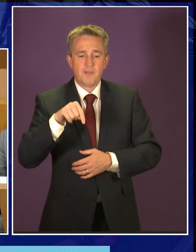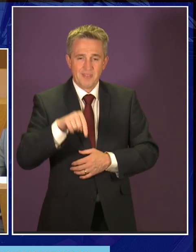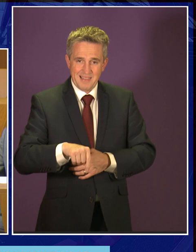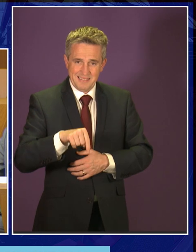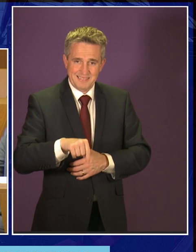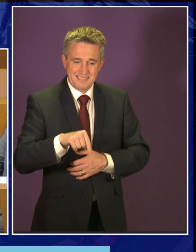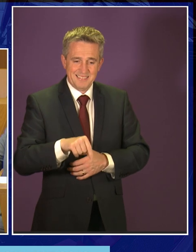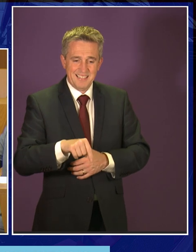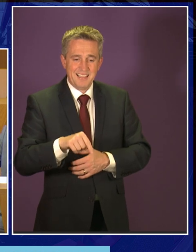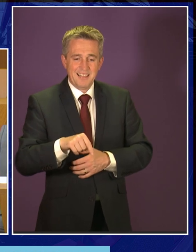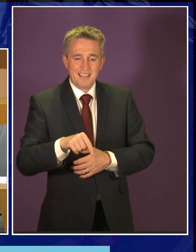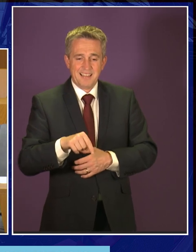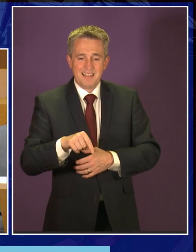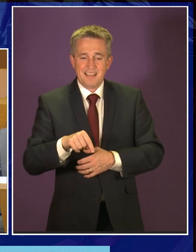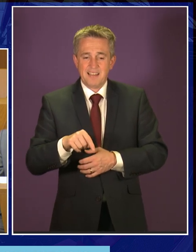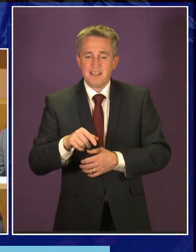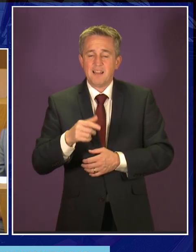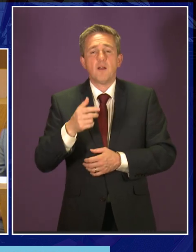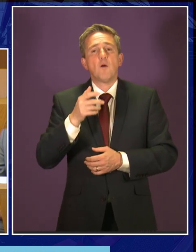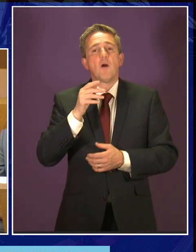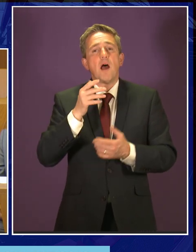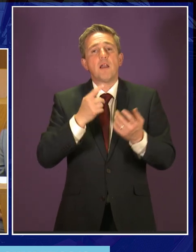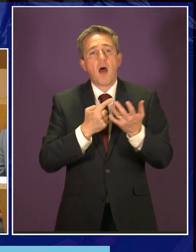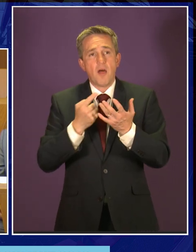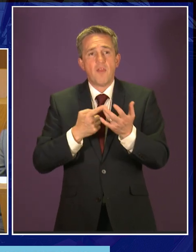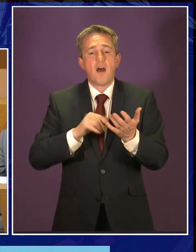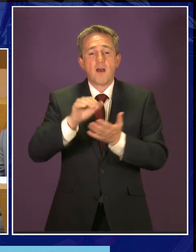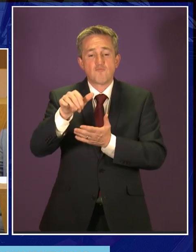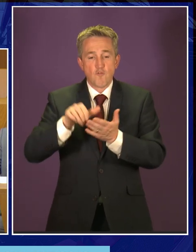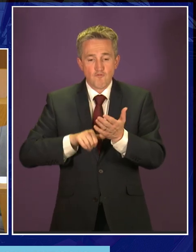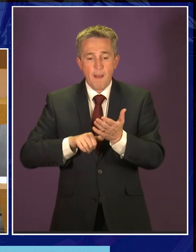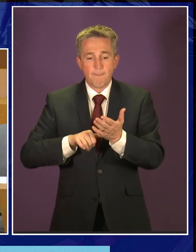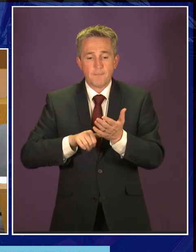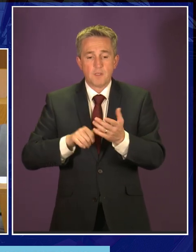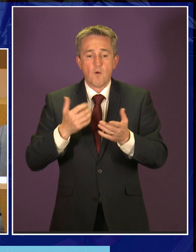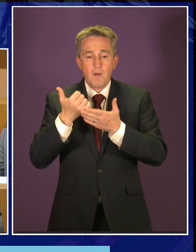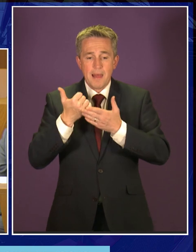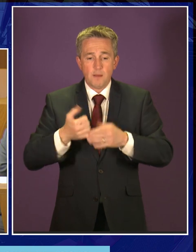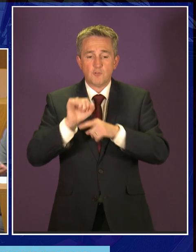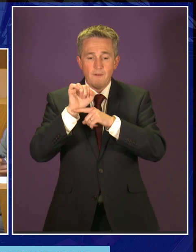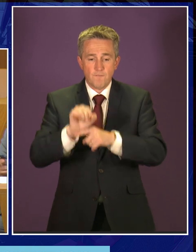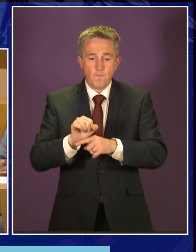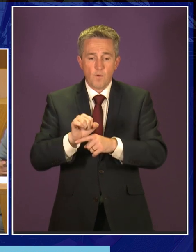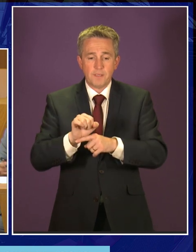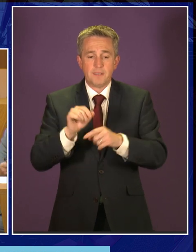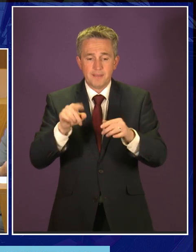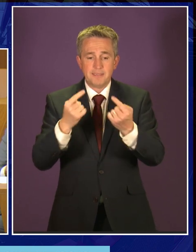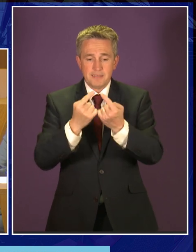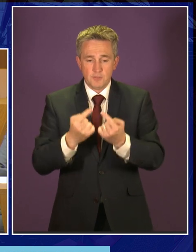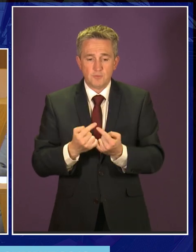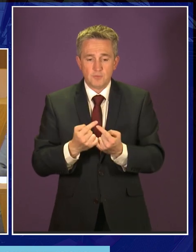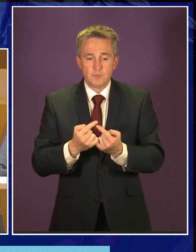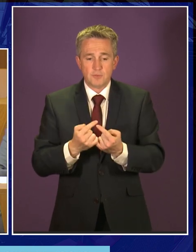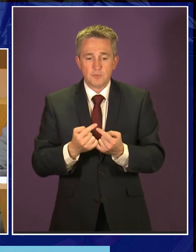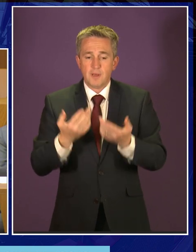diversity, and creativity, as well as through programs affording these values, ensures